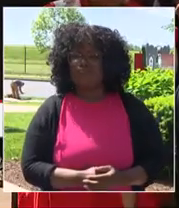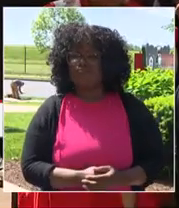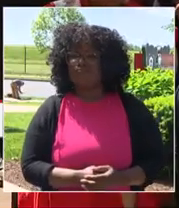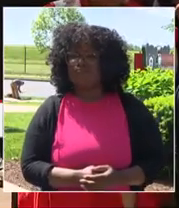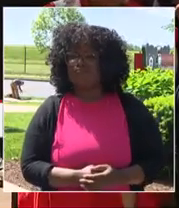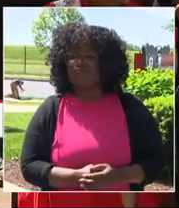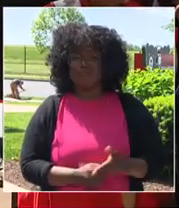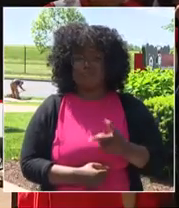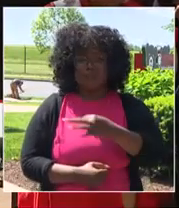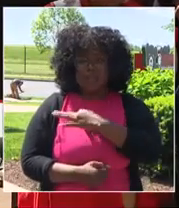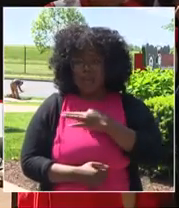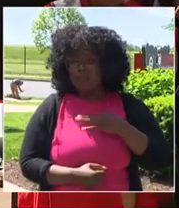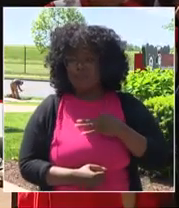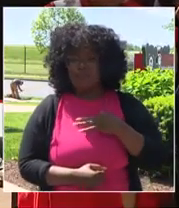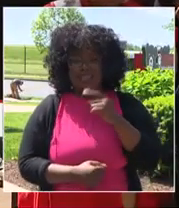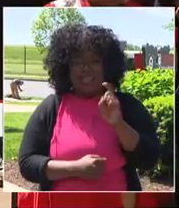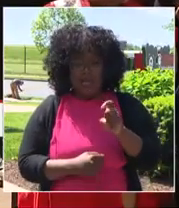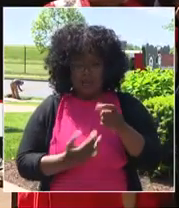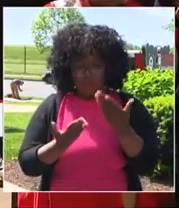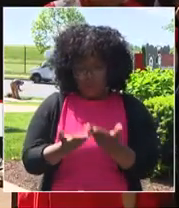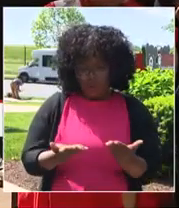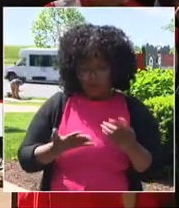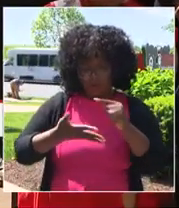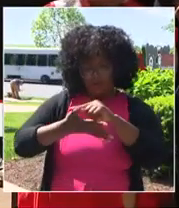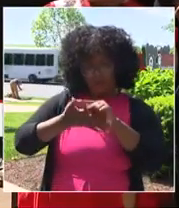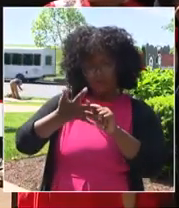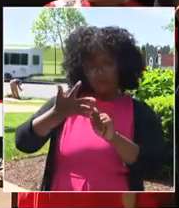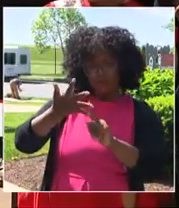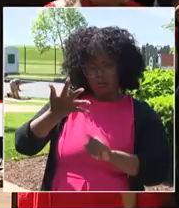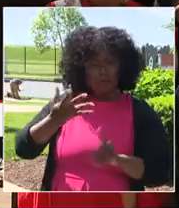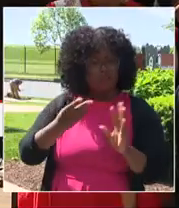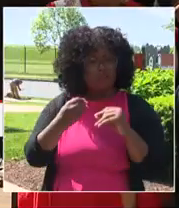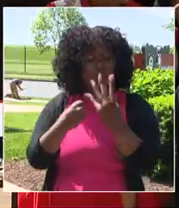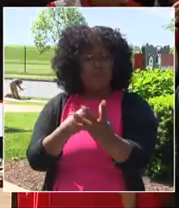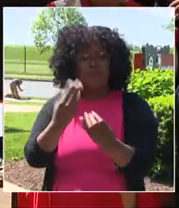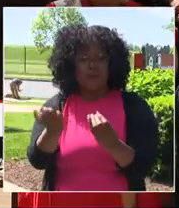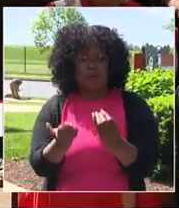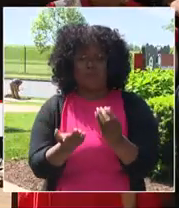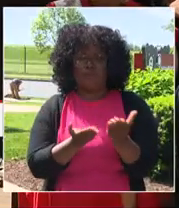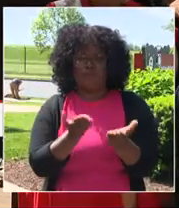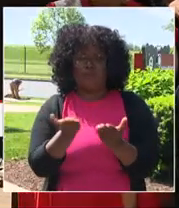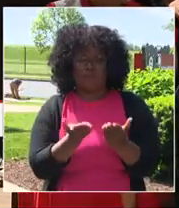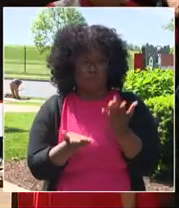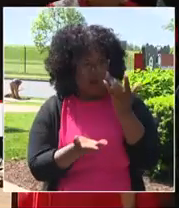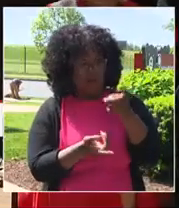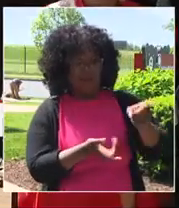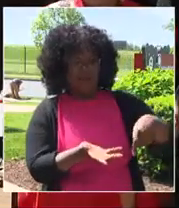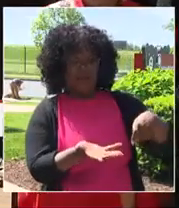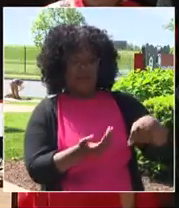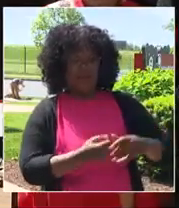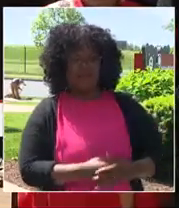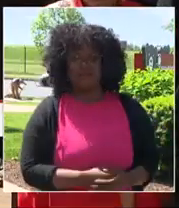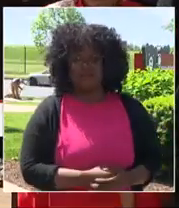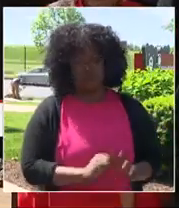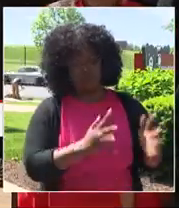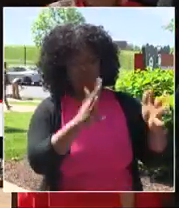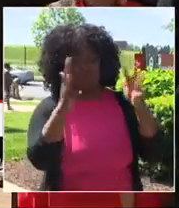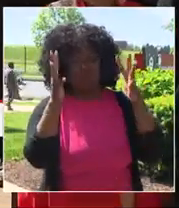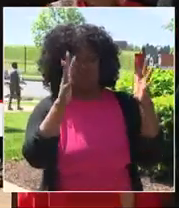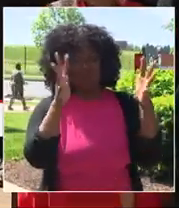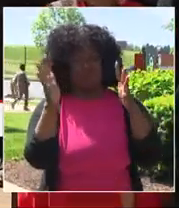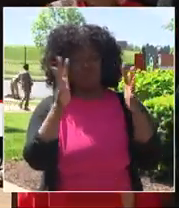need the resources to do and provide the services that our community needs. DC Fire